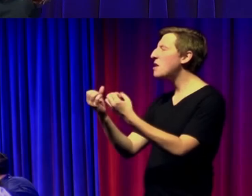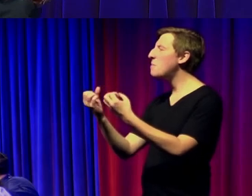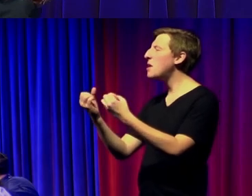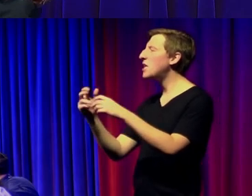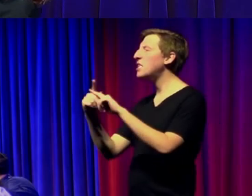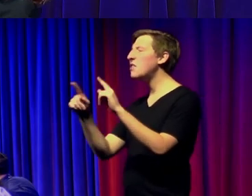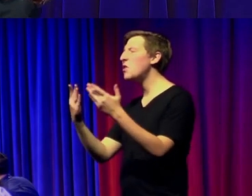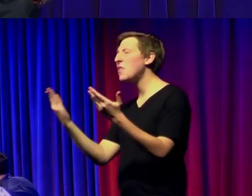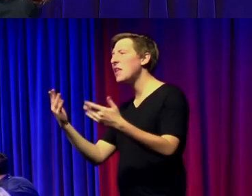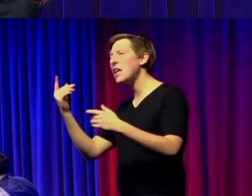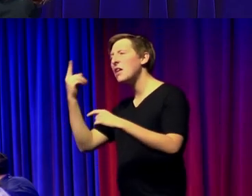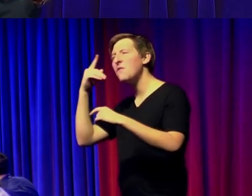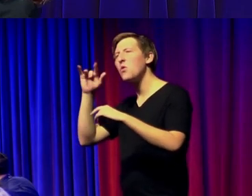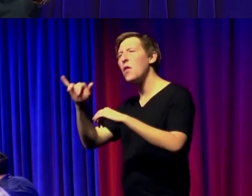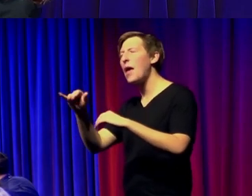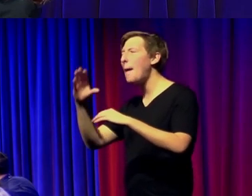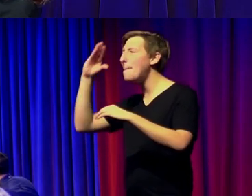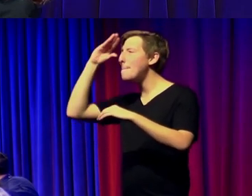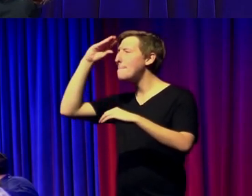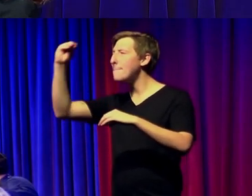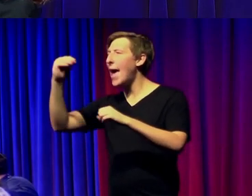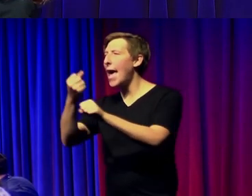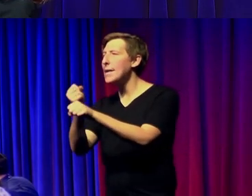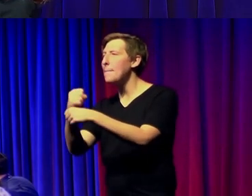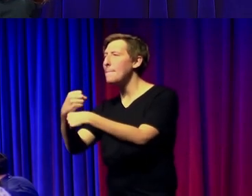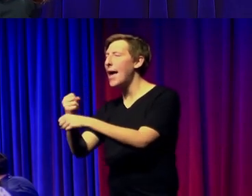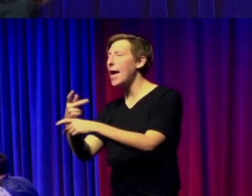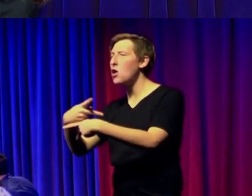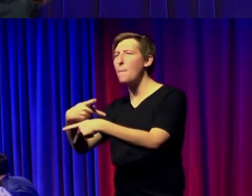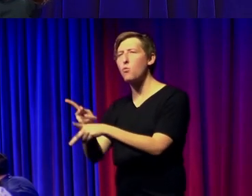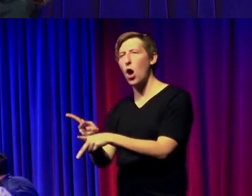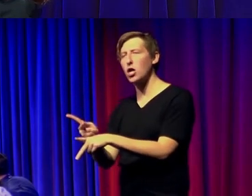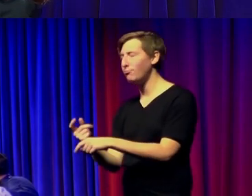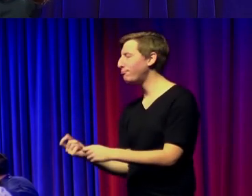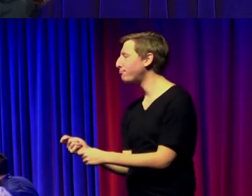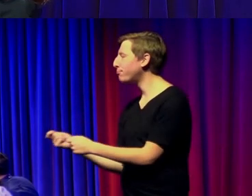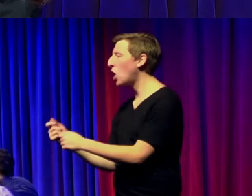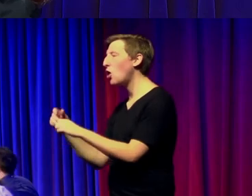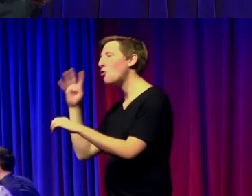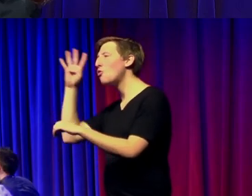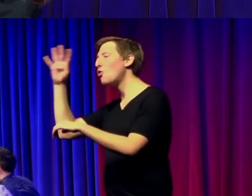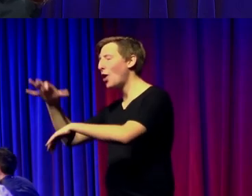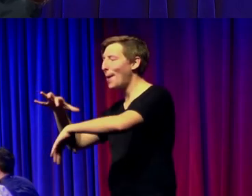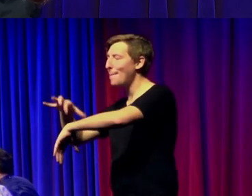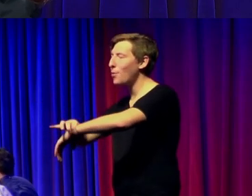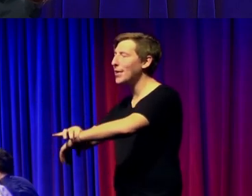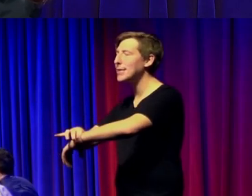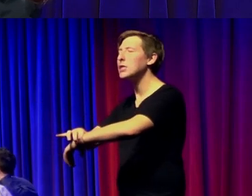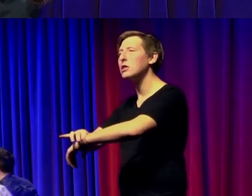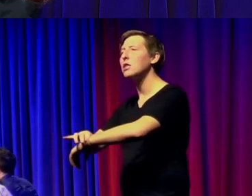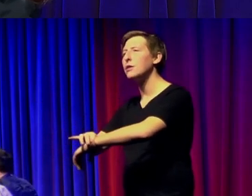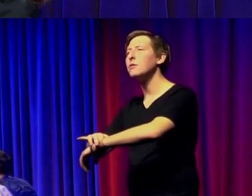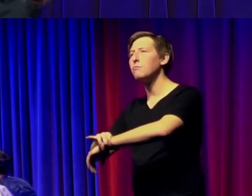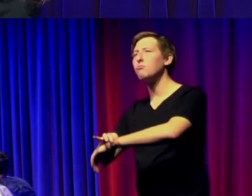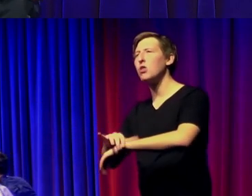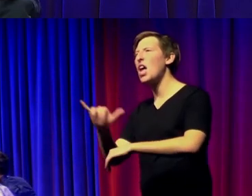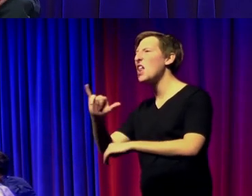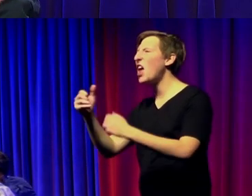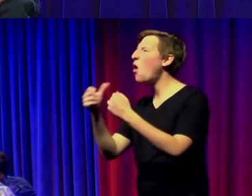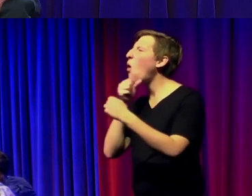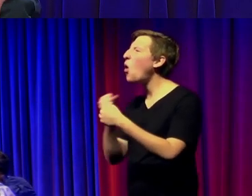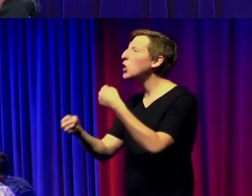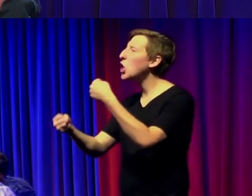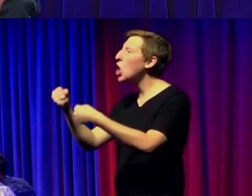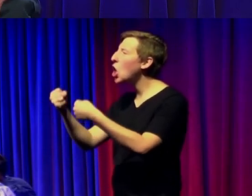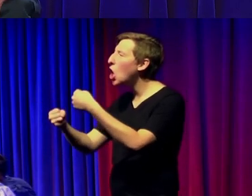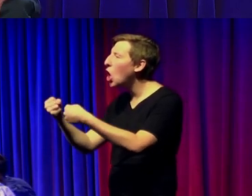from old Ford cars, and a little bit of asbestos dust to roll on it so that you can stay friends for the same amount of